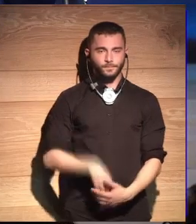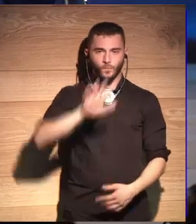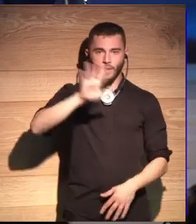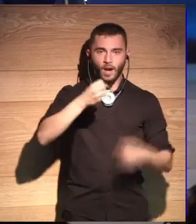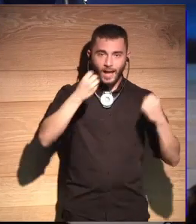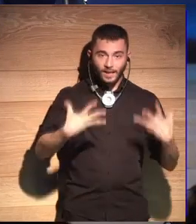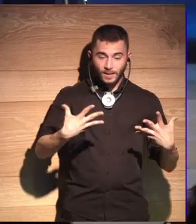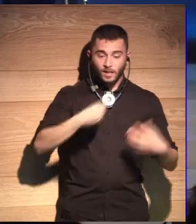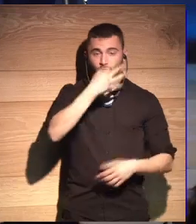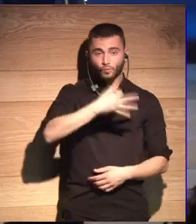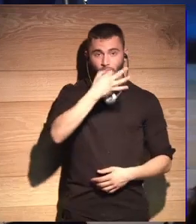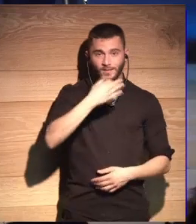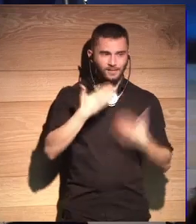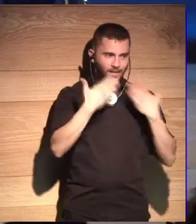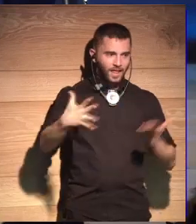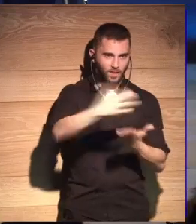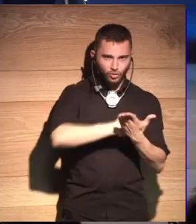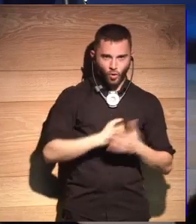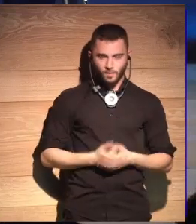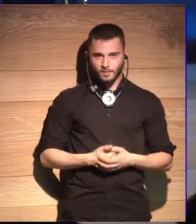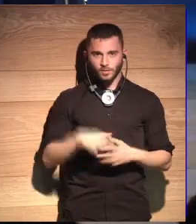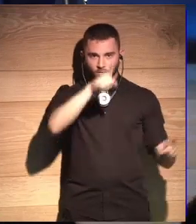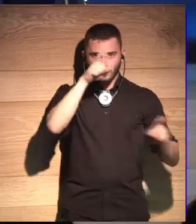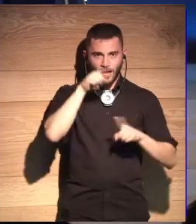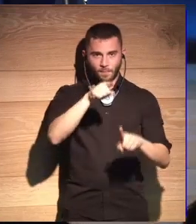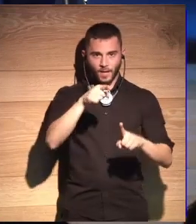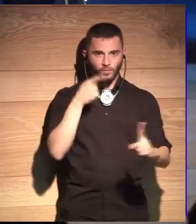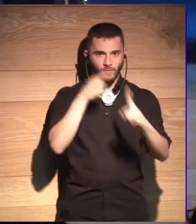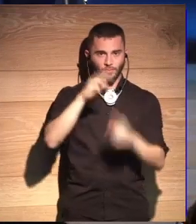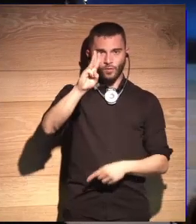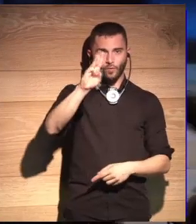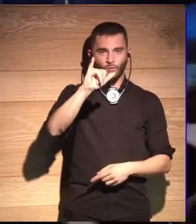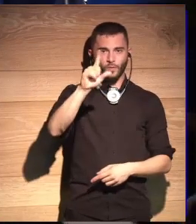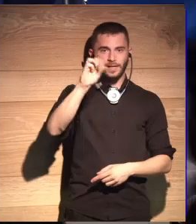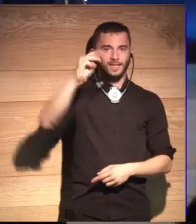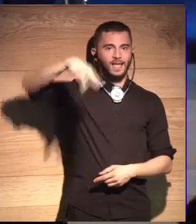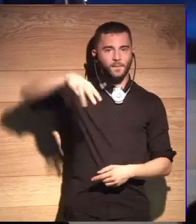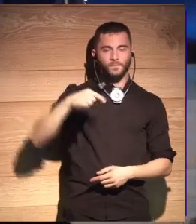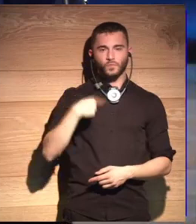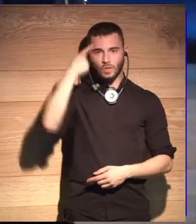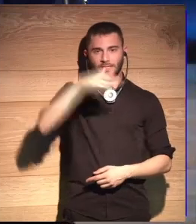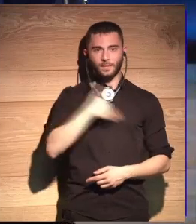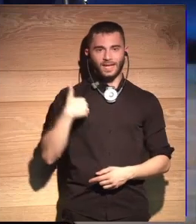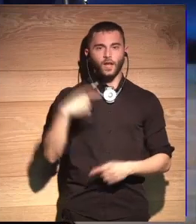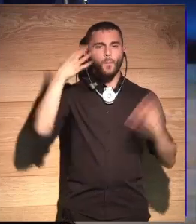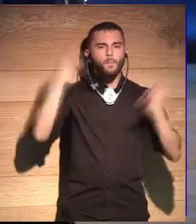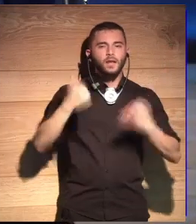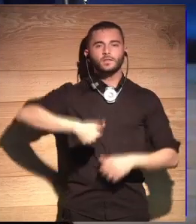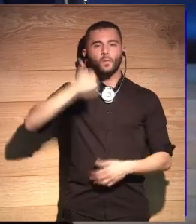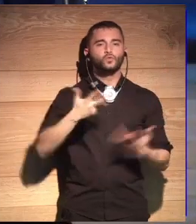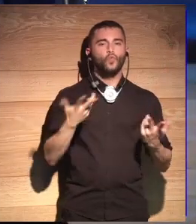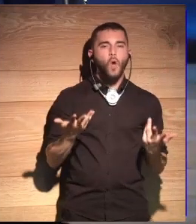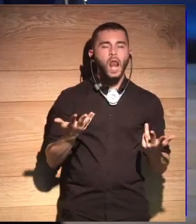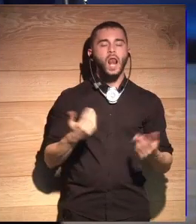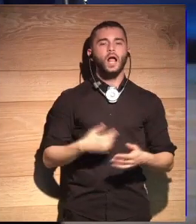Hola, ¿qué tal? Hi, good afternoon, and thank you. My question is for William. I would like to know what is